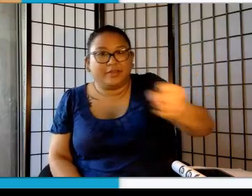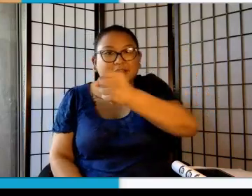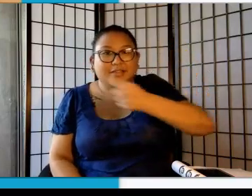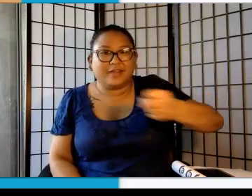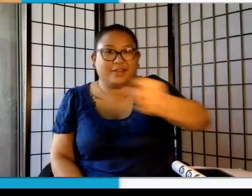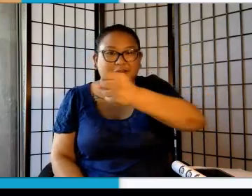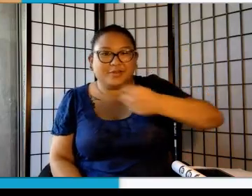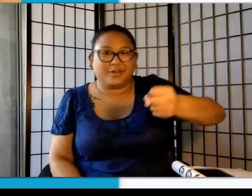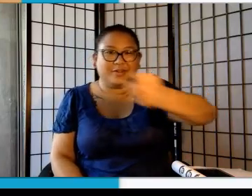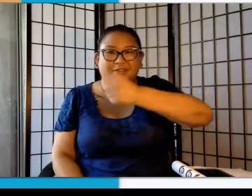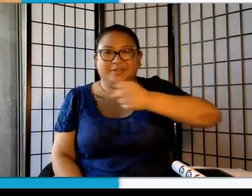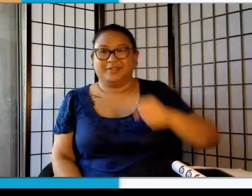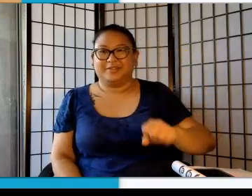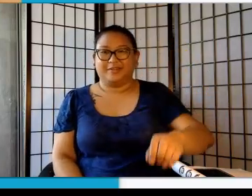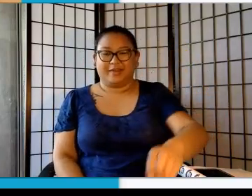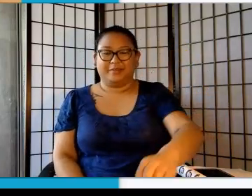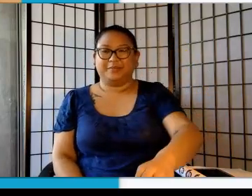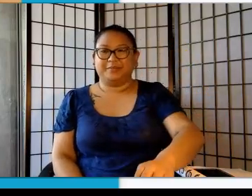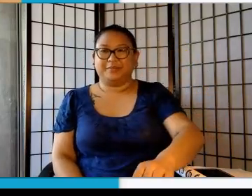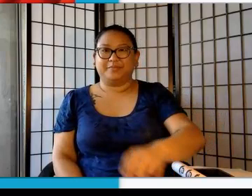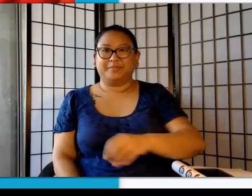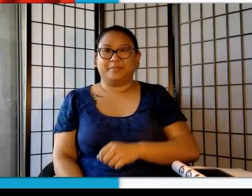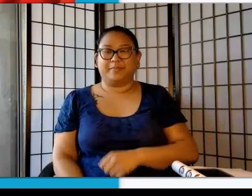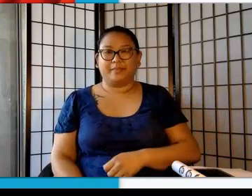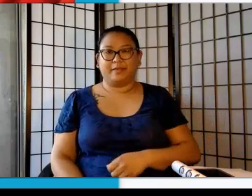stir like this if that's how you stir. Okay.